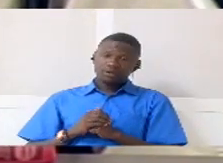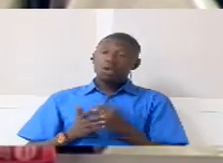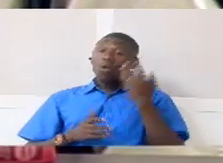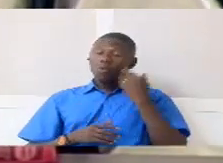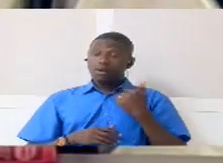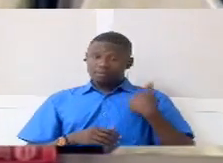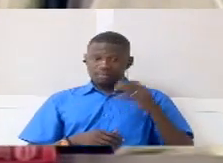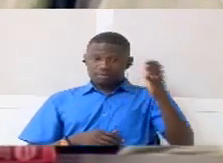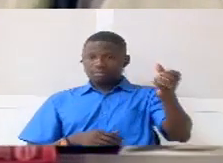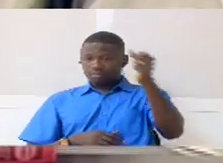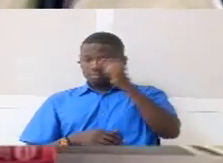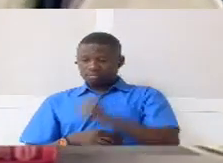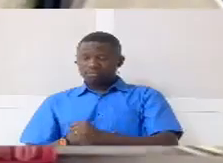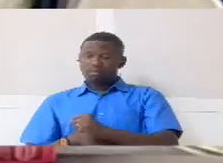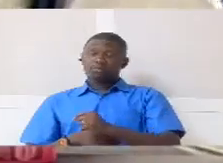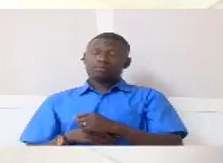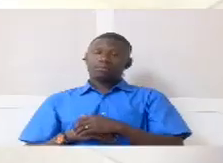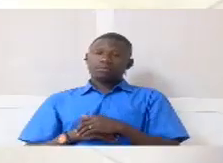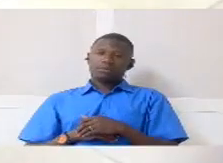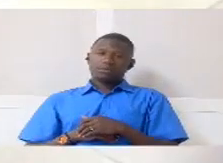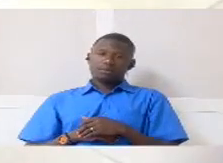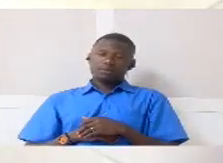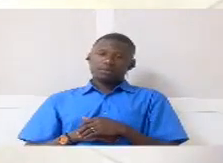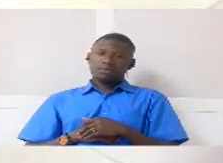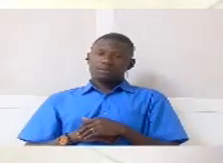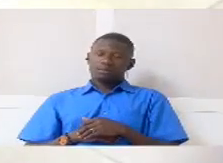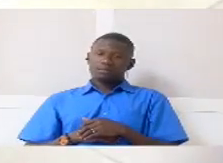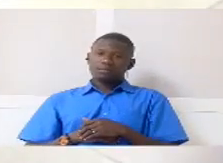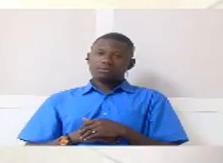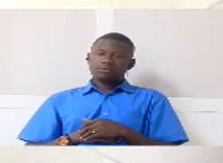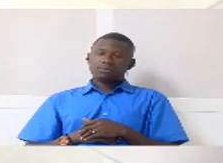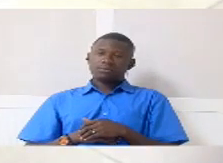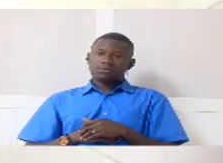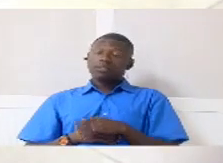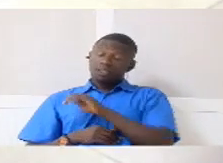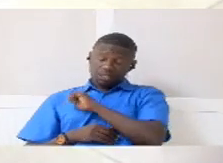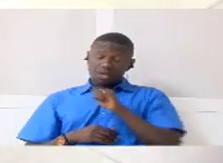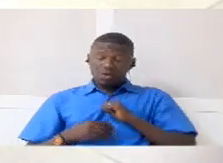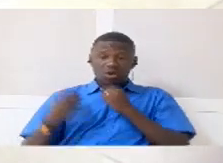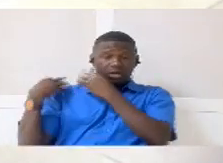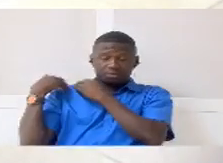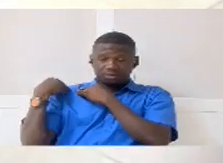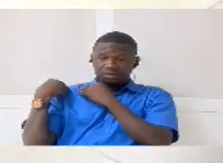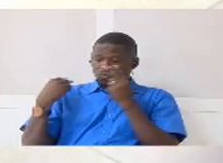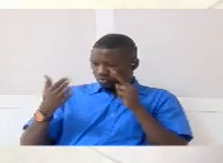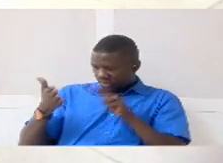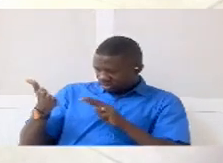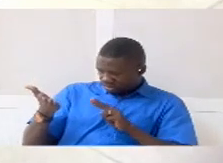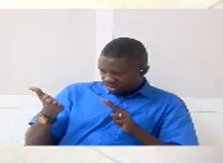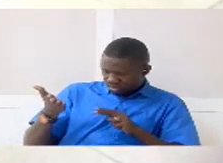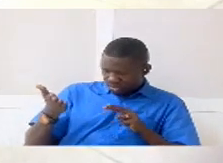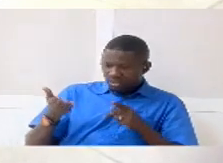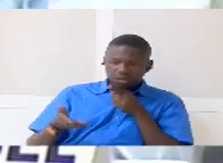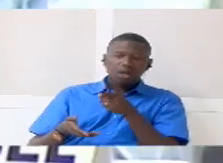in ndolena doko mingi de puruka je ko ye momi na fe nan atolebo kaito bala our work is such